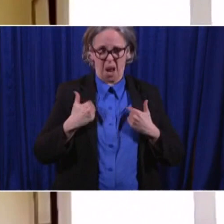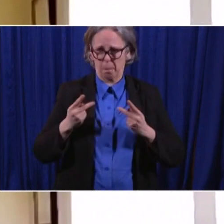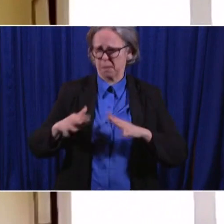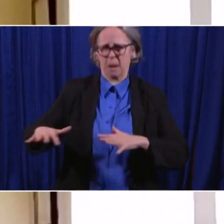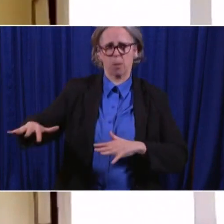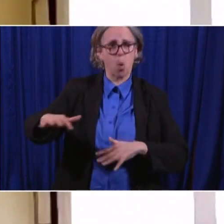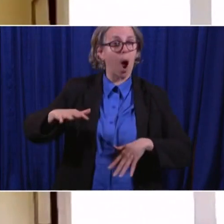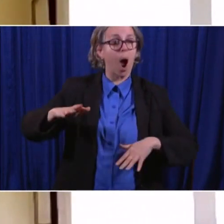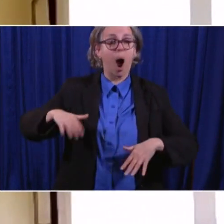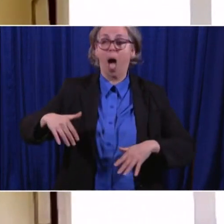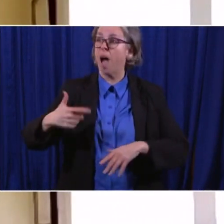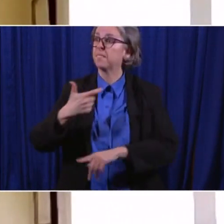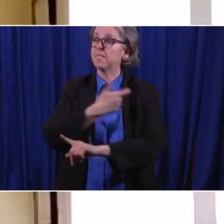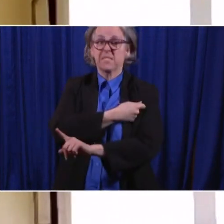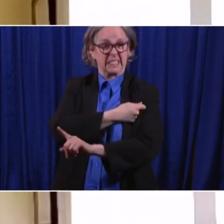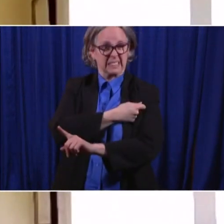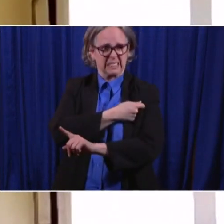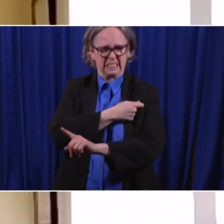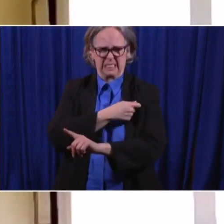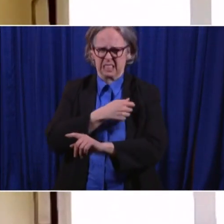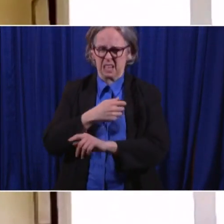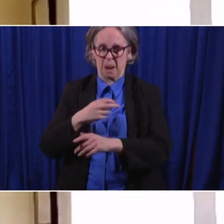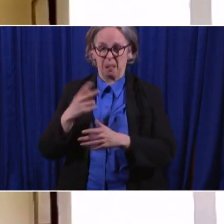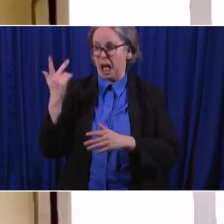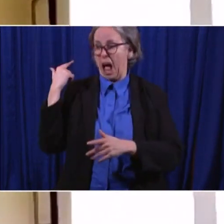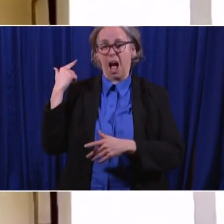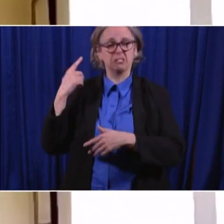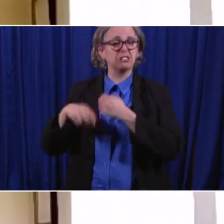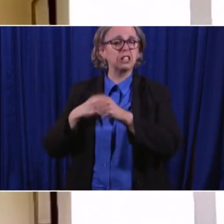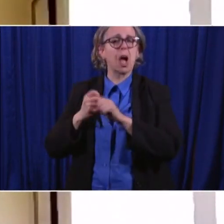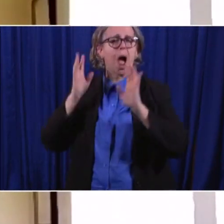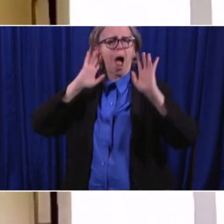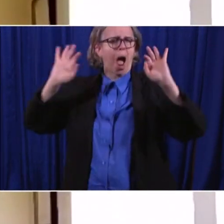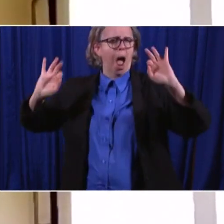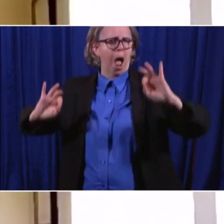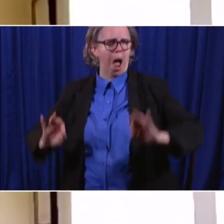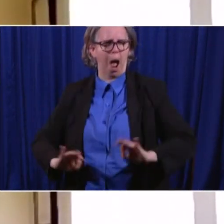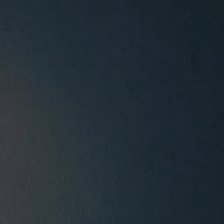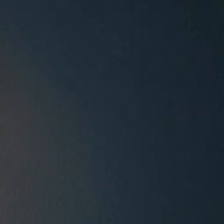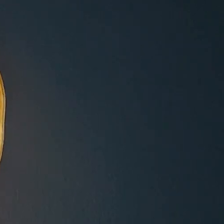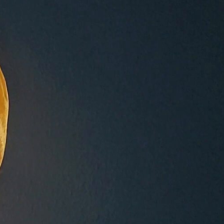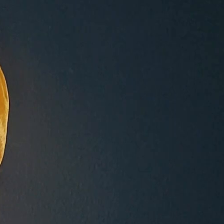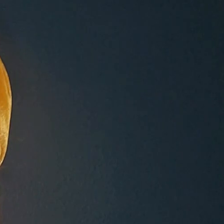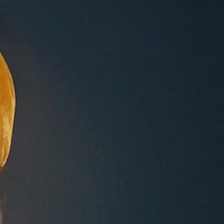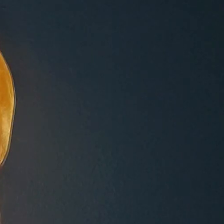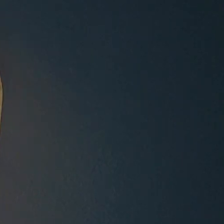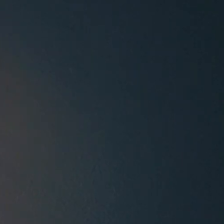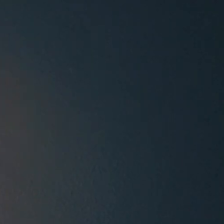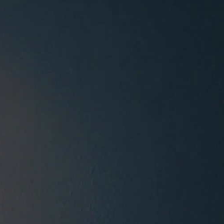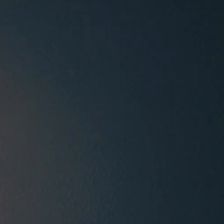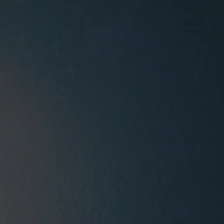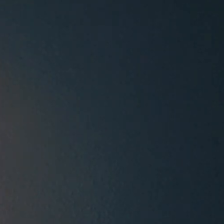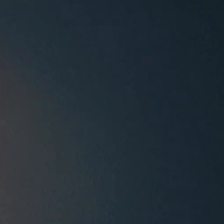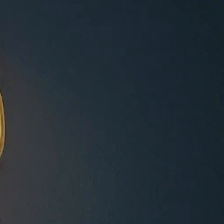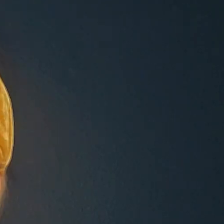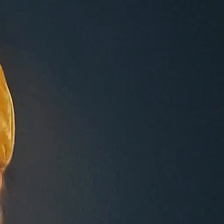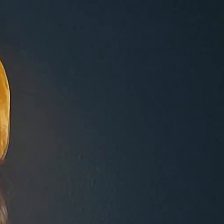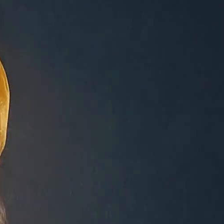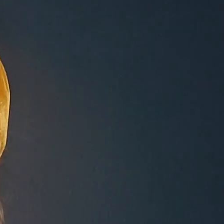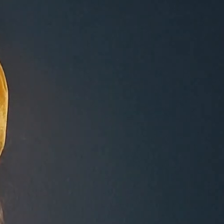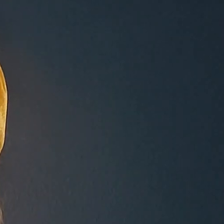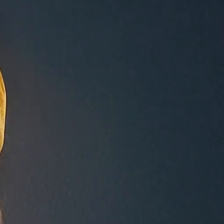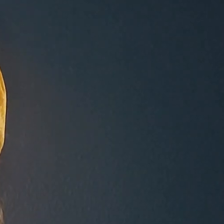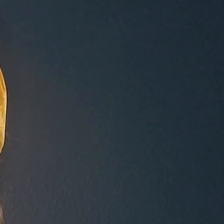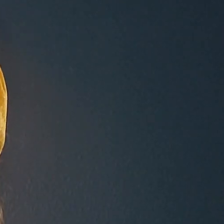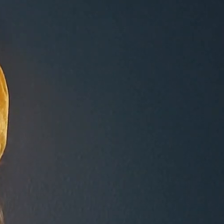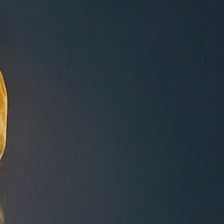have been much of a concern to you this fall sure ought to be a concern right now. And while numbers are expected to get better over time,